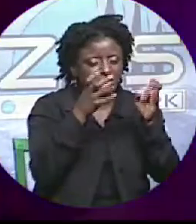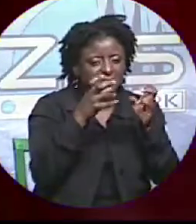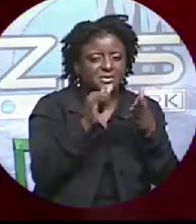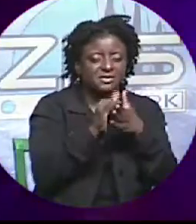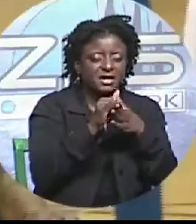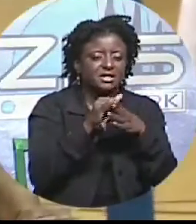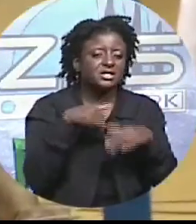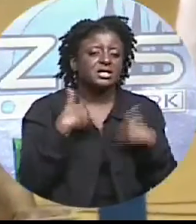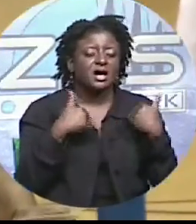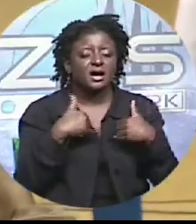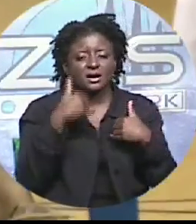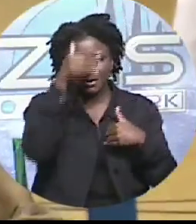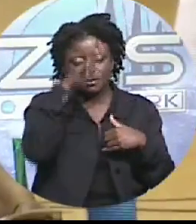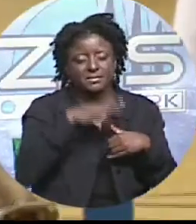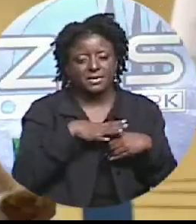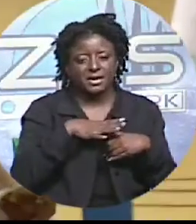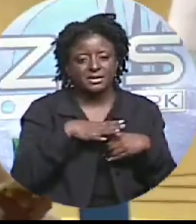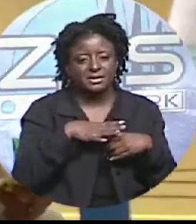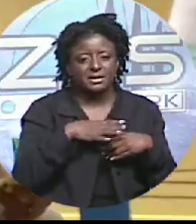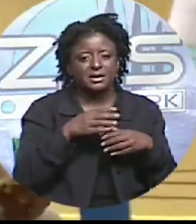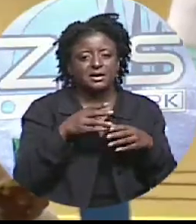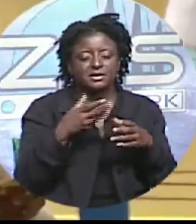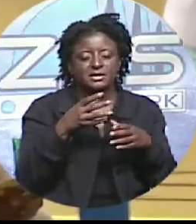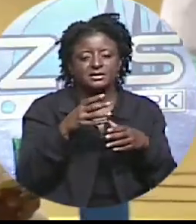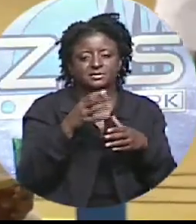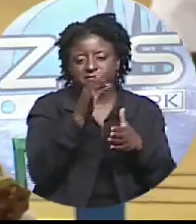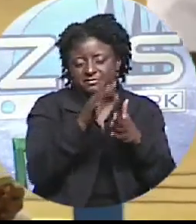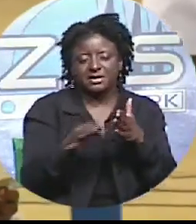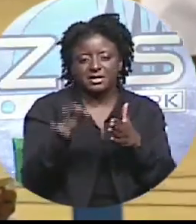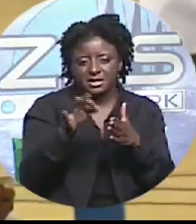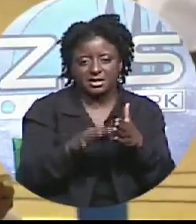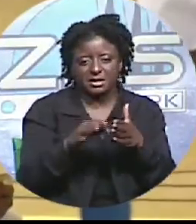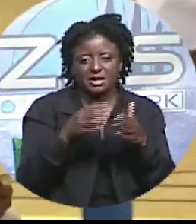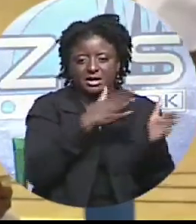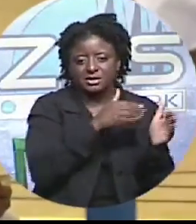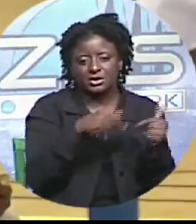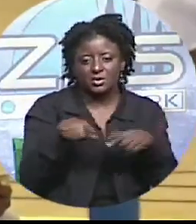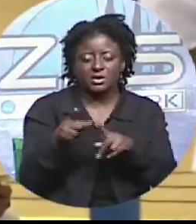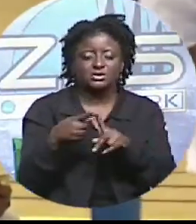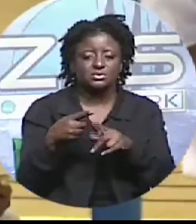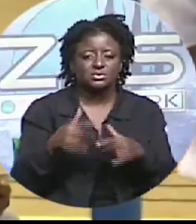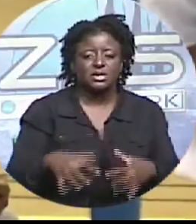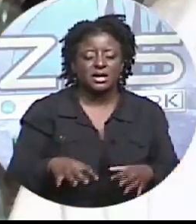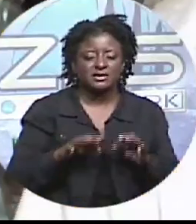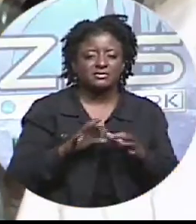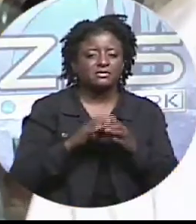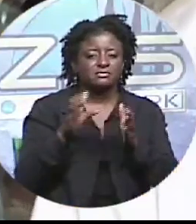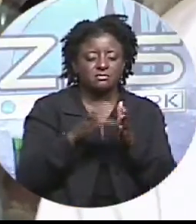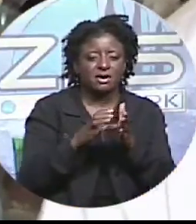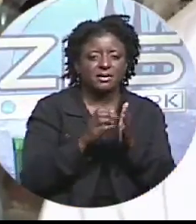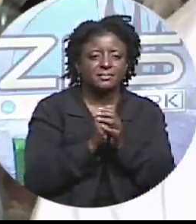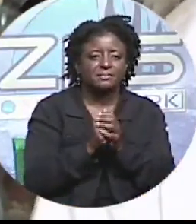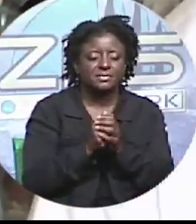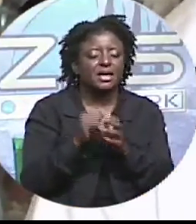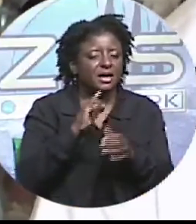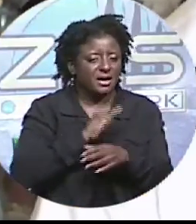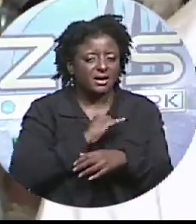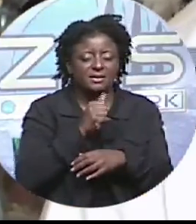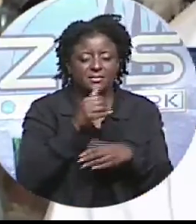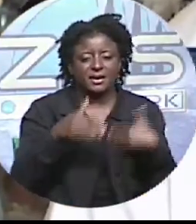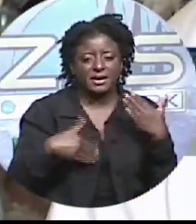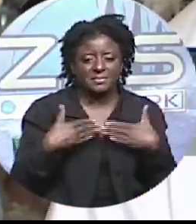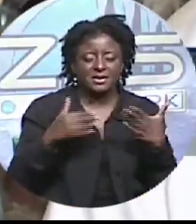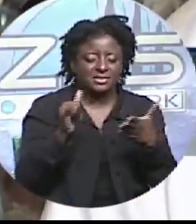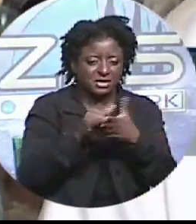life of crime, Armani says he is excited about not only a bright future, but making his family proud. I'm just happy that God has blessed